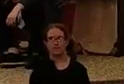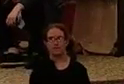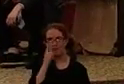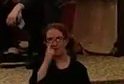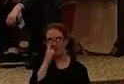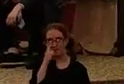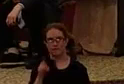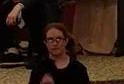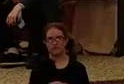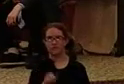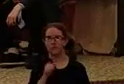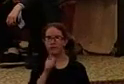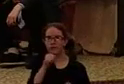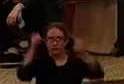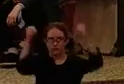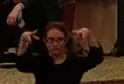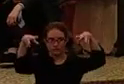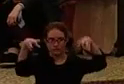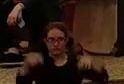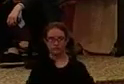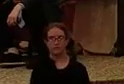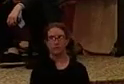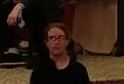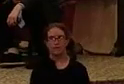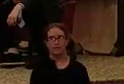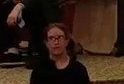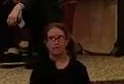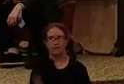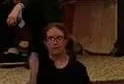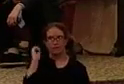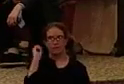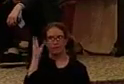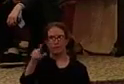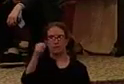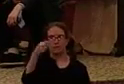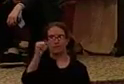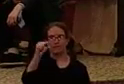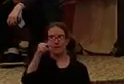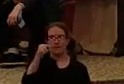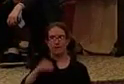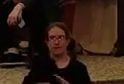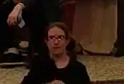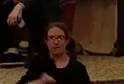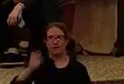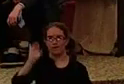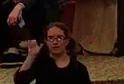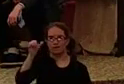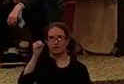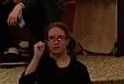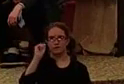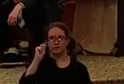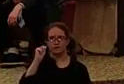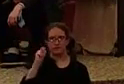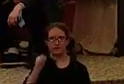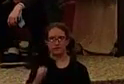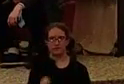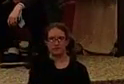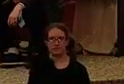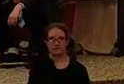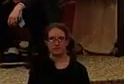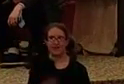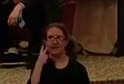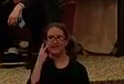But he still won't let go. He throws his thigh out of joint. I've never had a hip out of joint before.